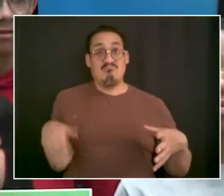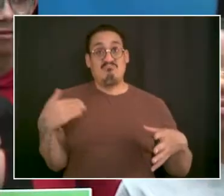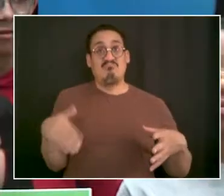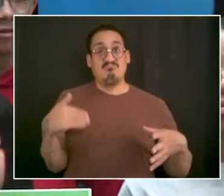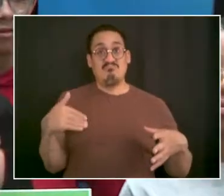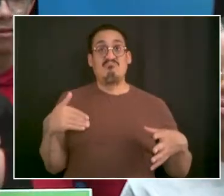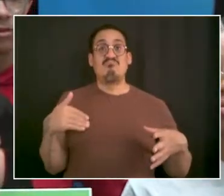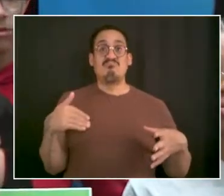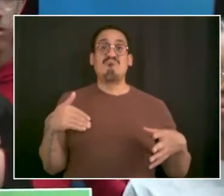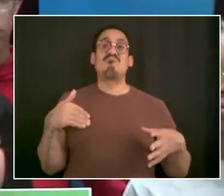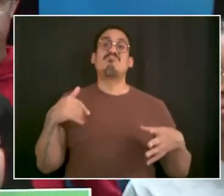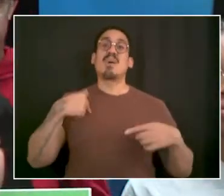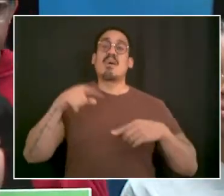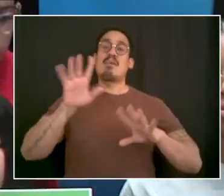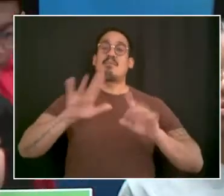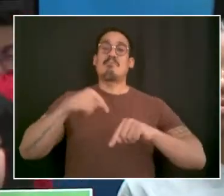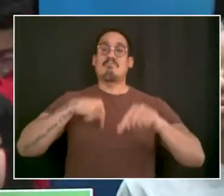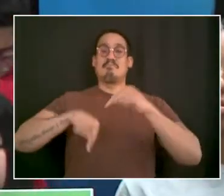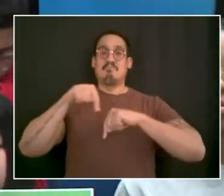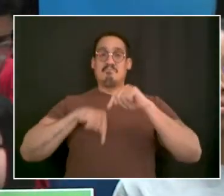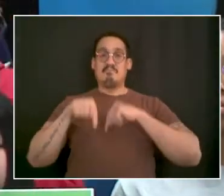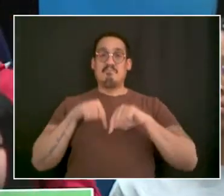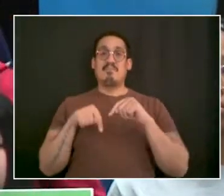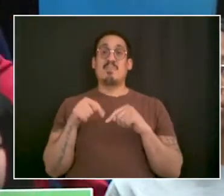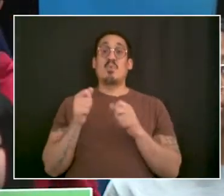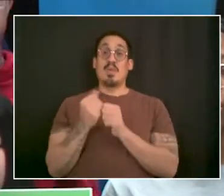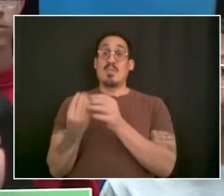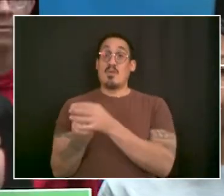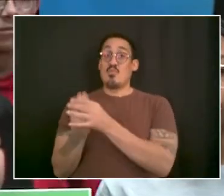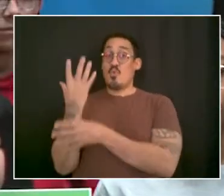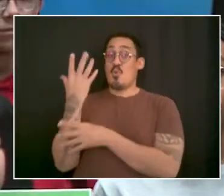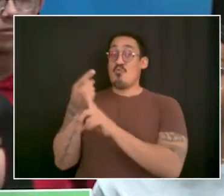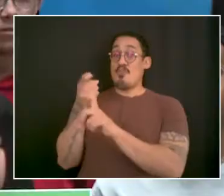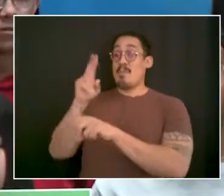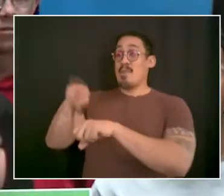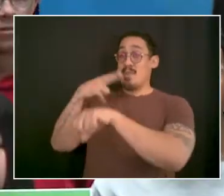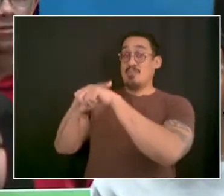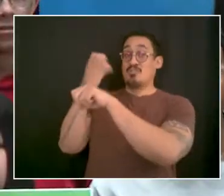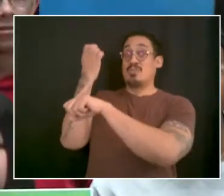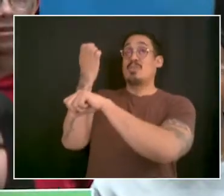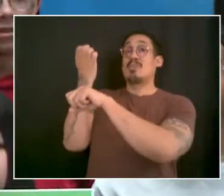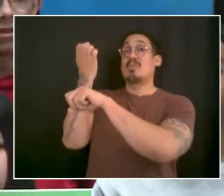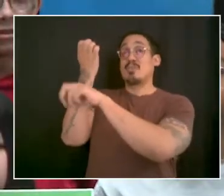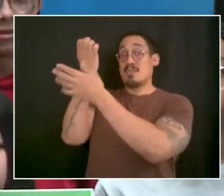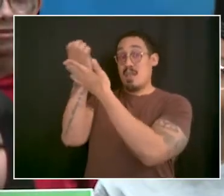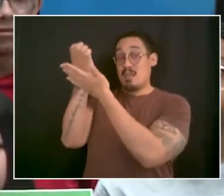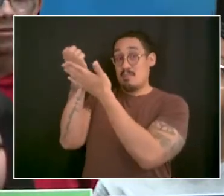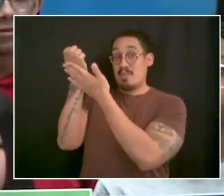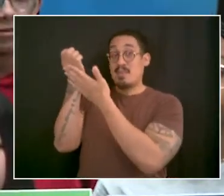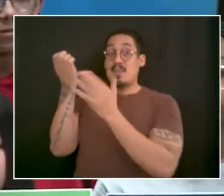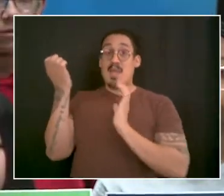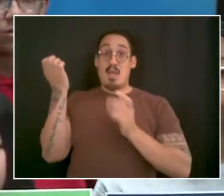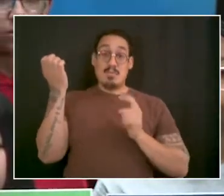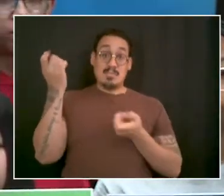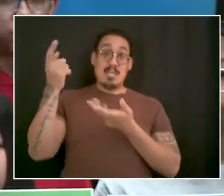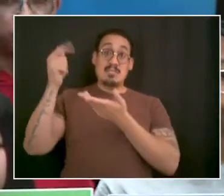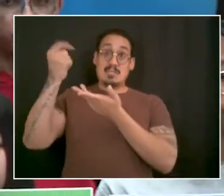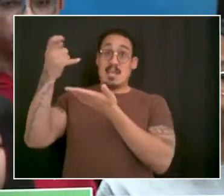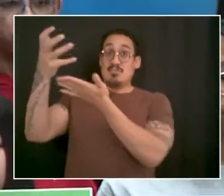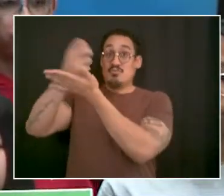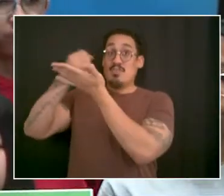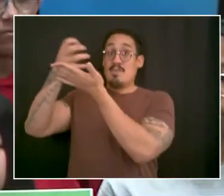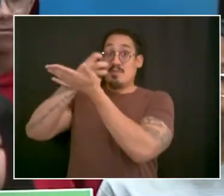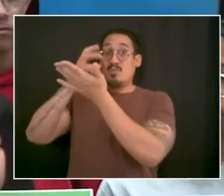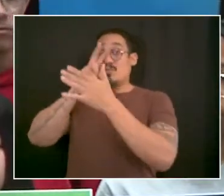with the growth in the national economy, this has enabled us to increase our tax revenue forecast in this plan by $1.7 billion